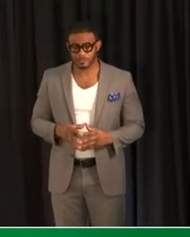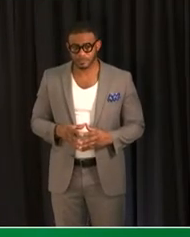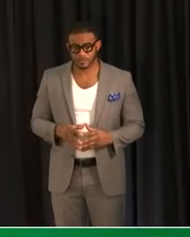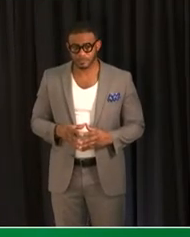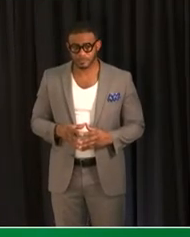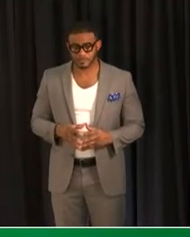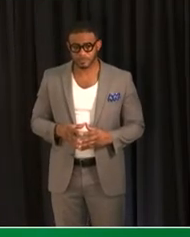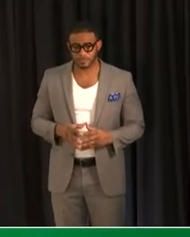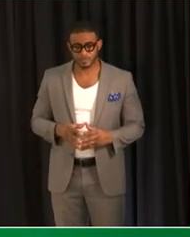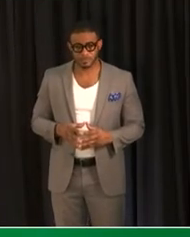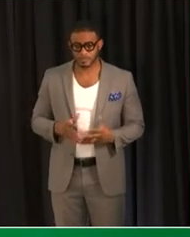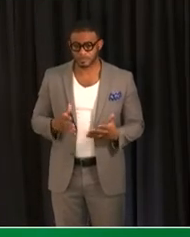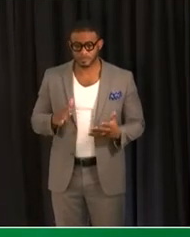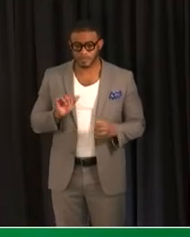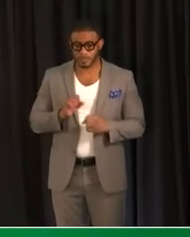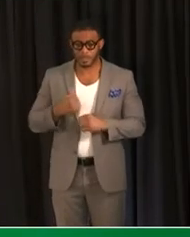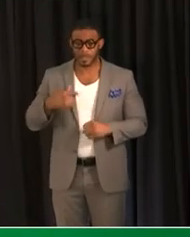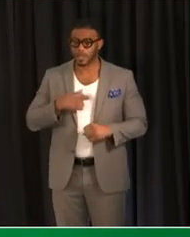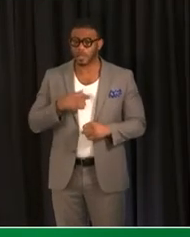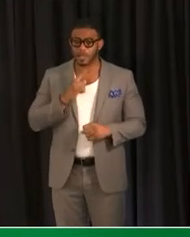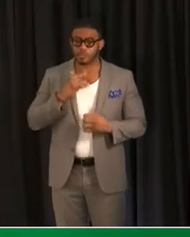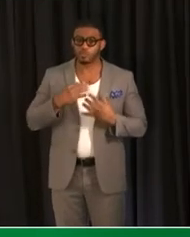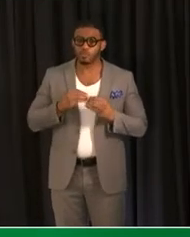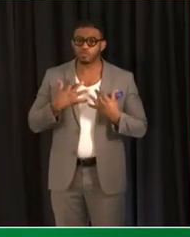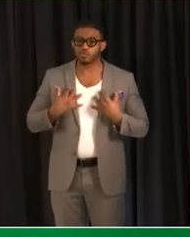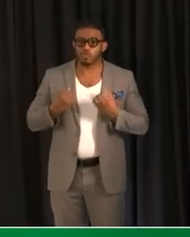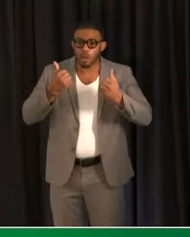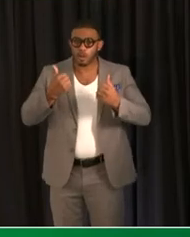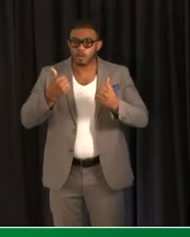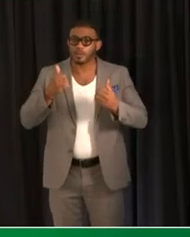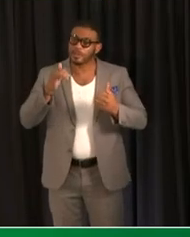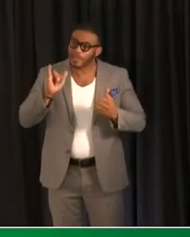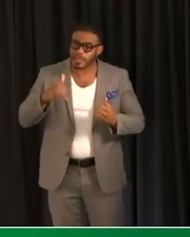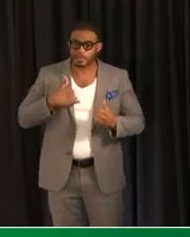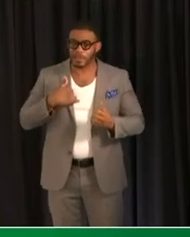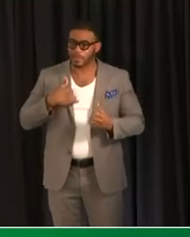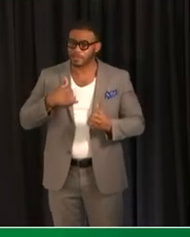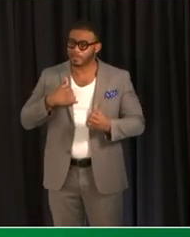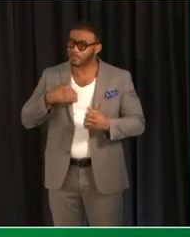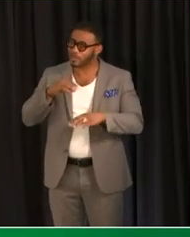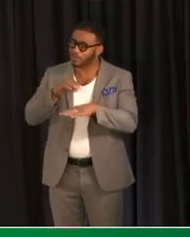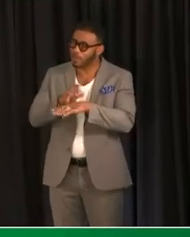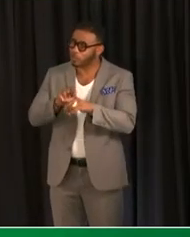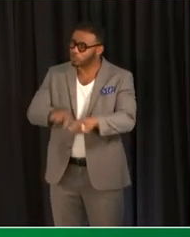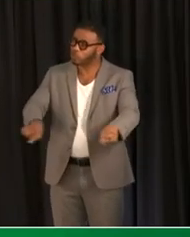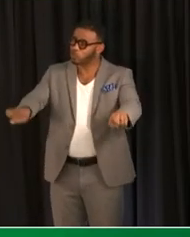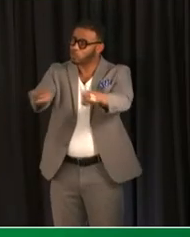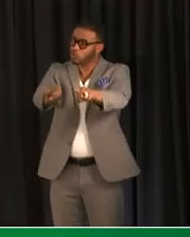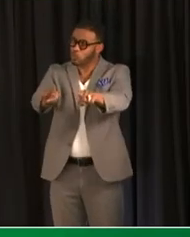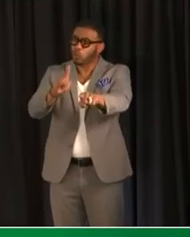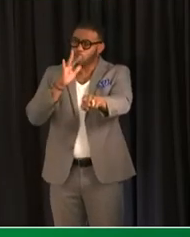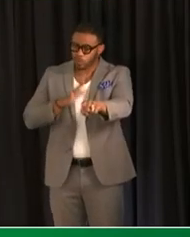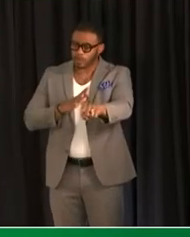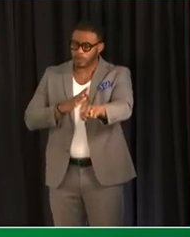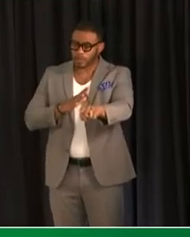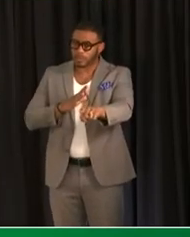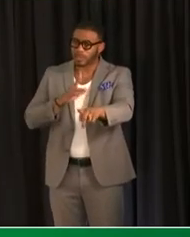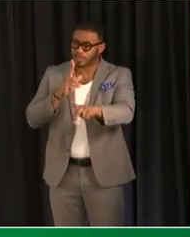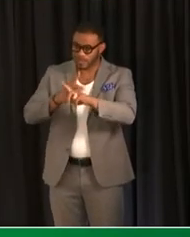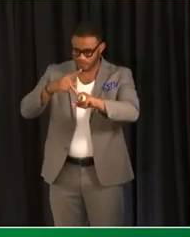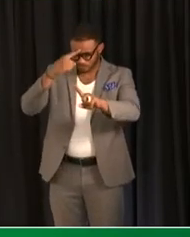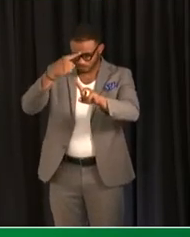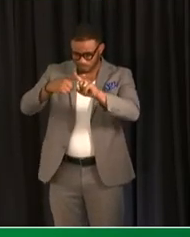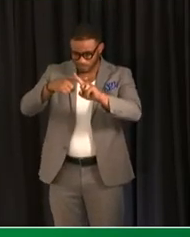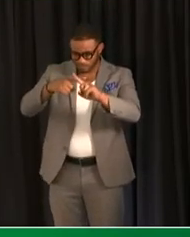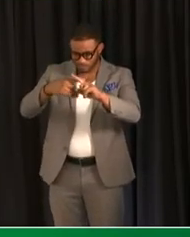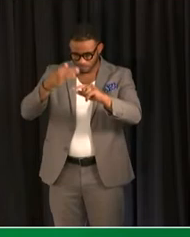todos sigamos adelante. And that makes us actually stronger. And that's my advice to women, to